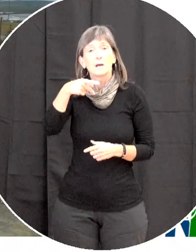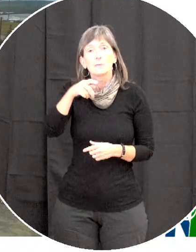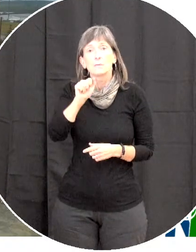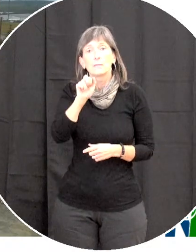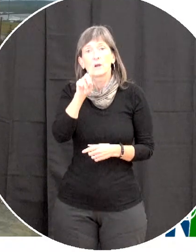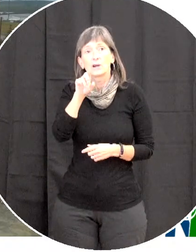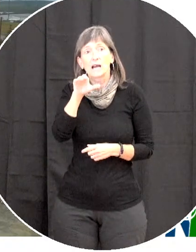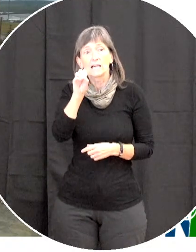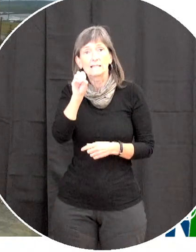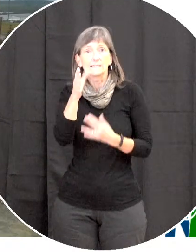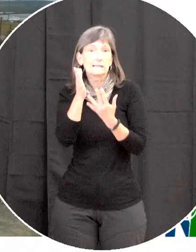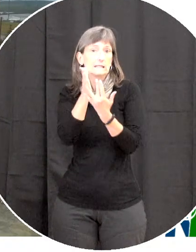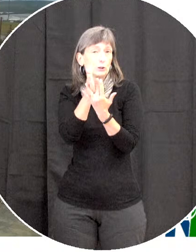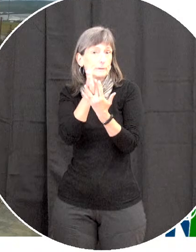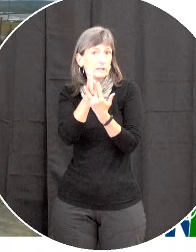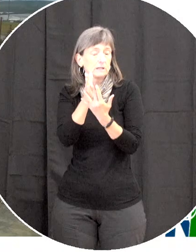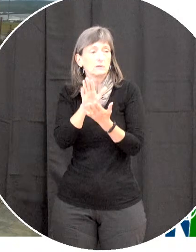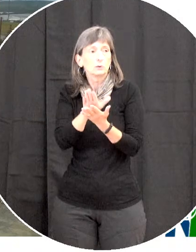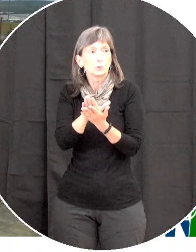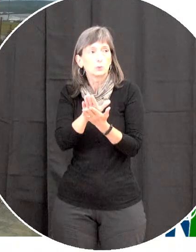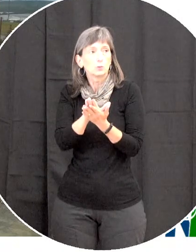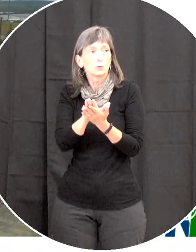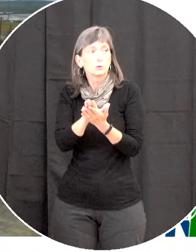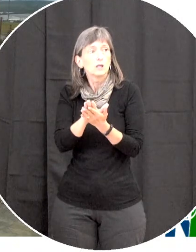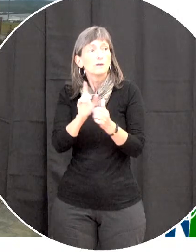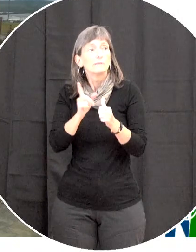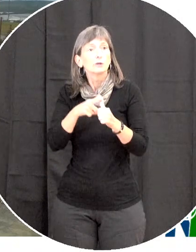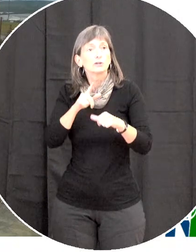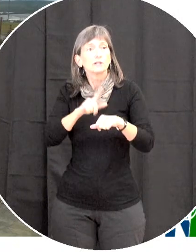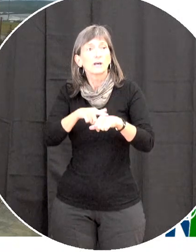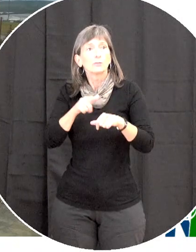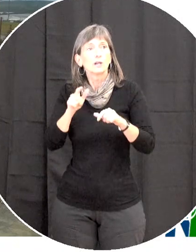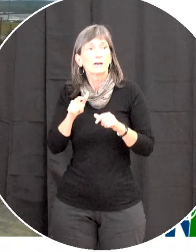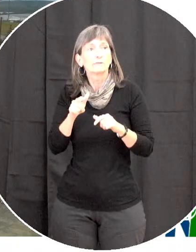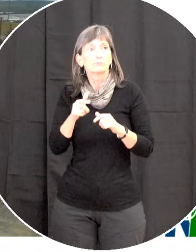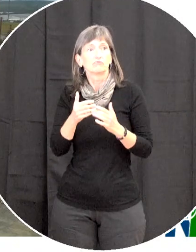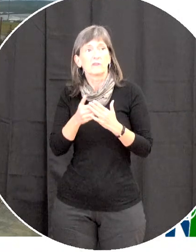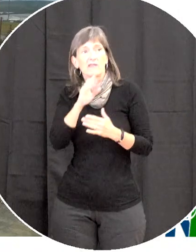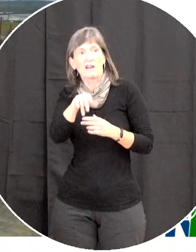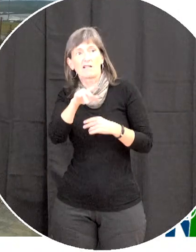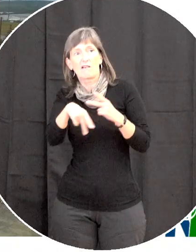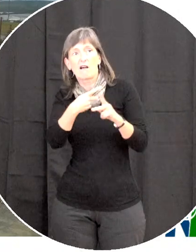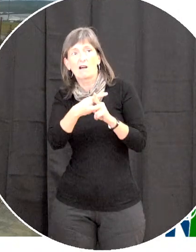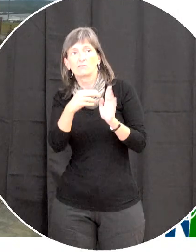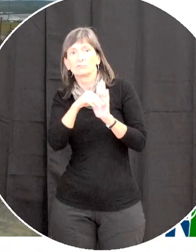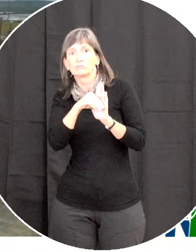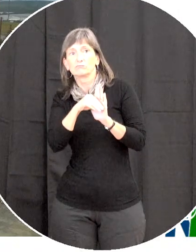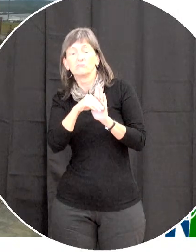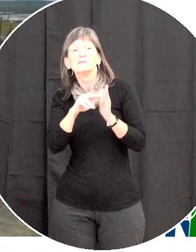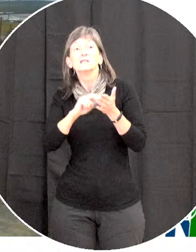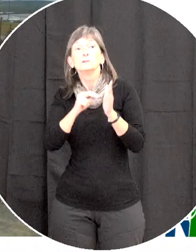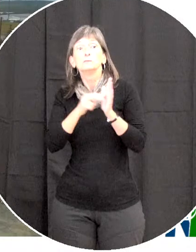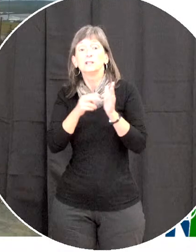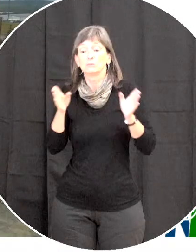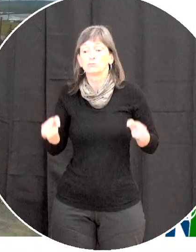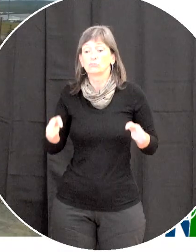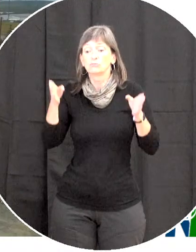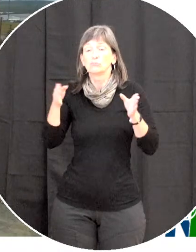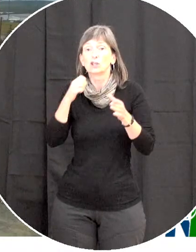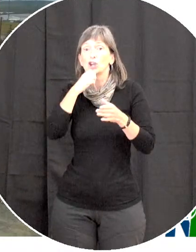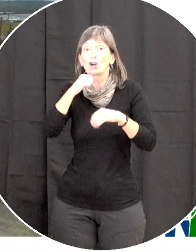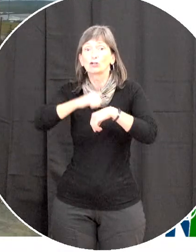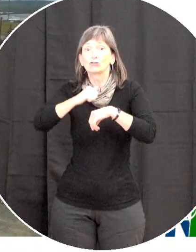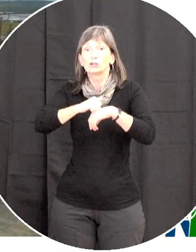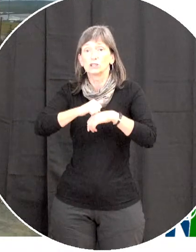this is the first tilt-up construction model school in the province. So basically concrete wall sections are poured